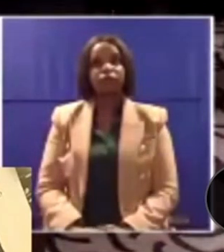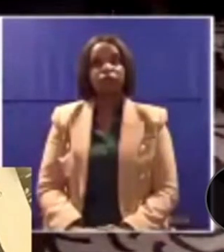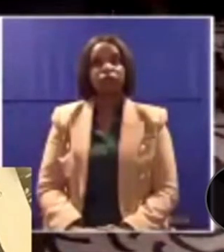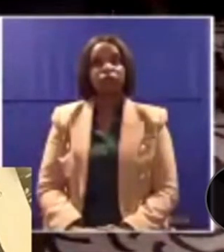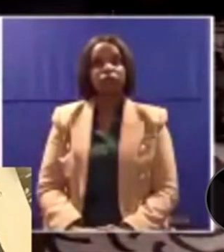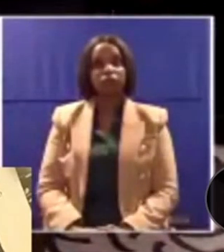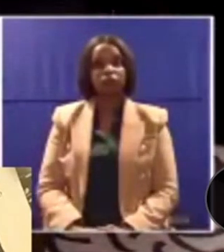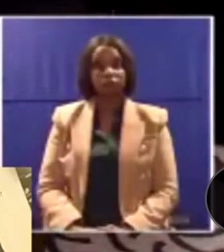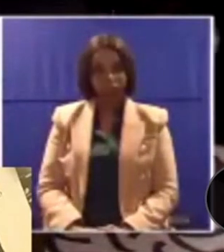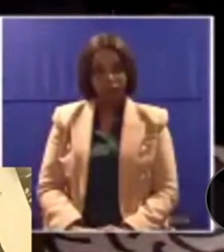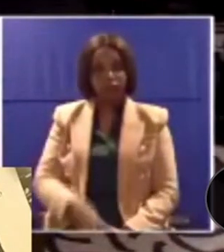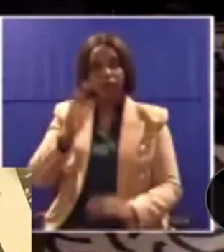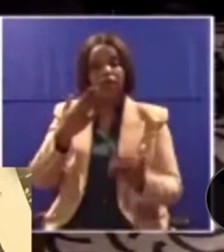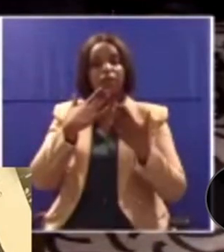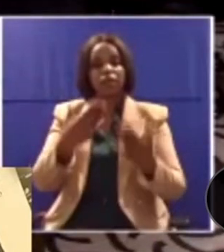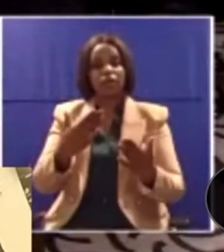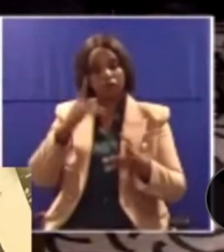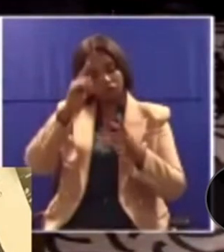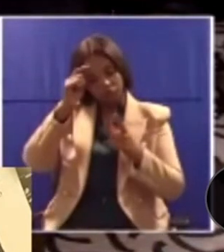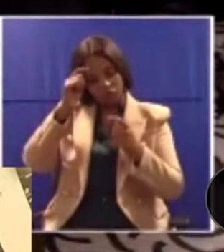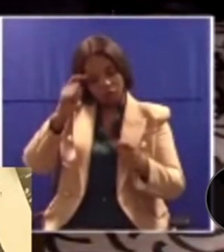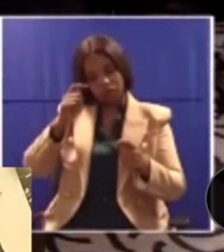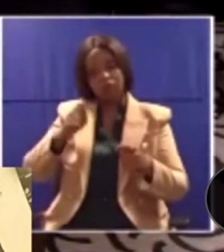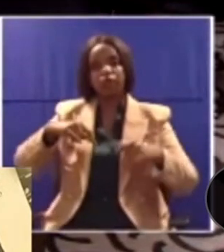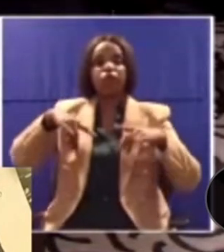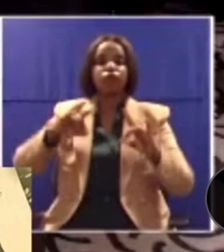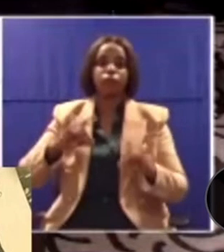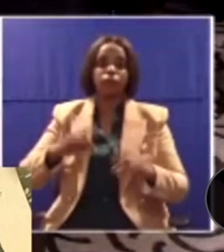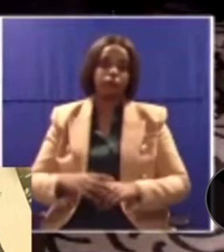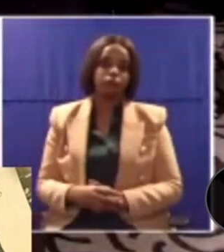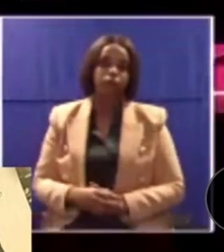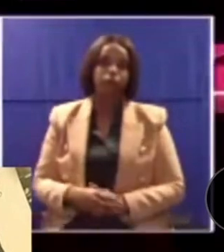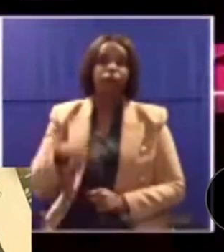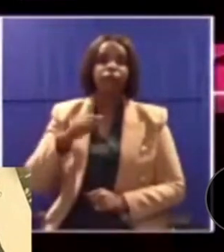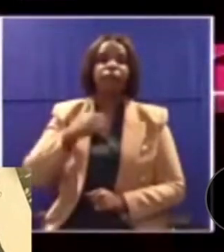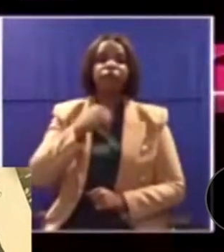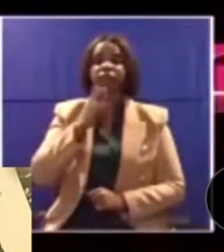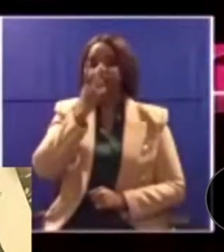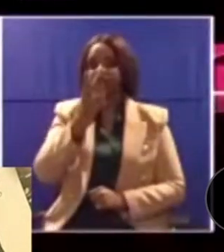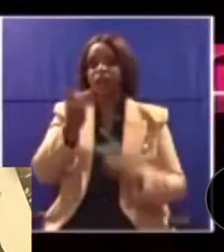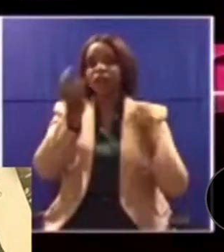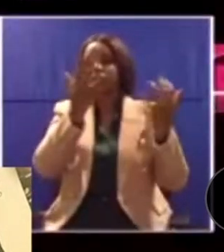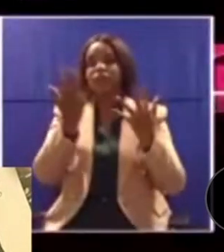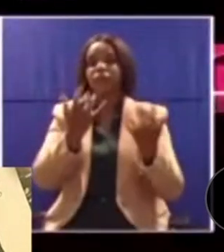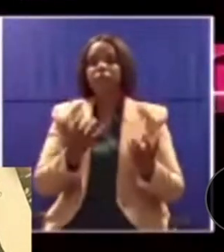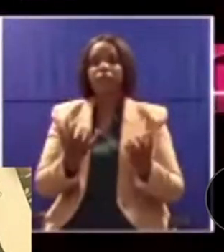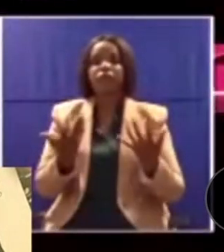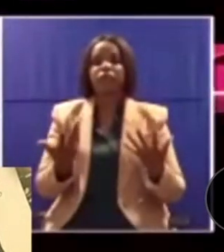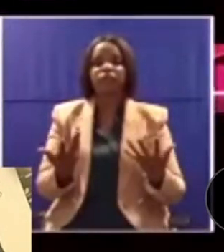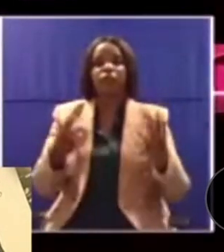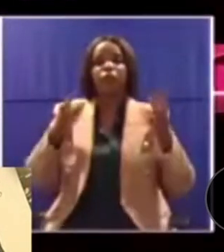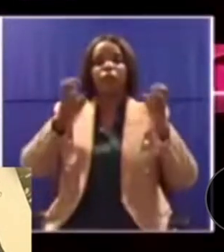Thank you, Honorable House Chair. In looking at the budget for minerals and energy, one should start with